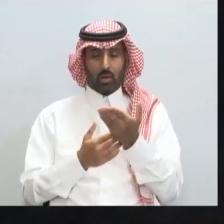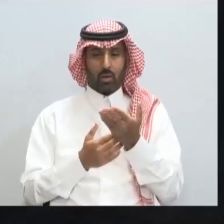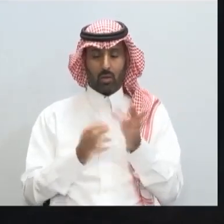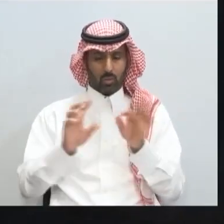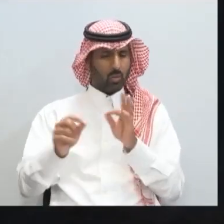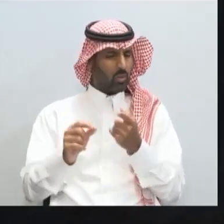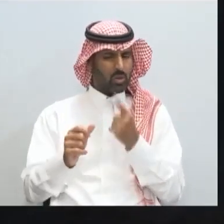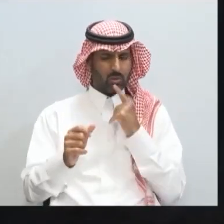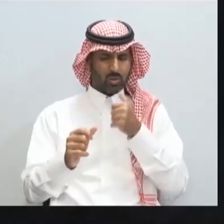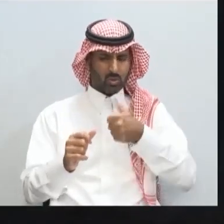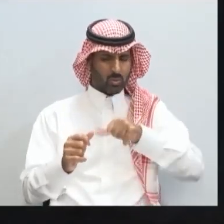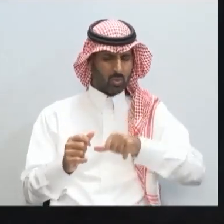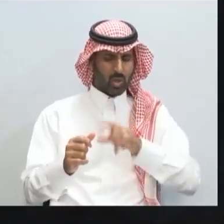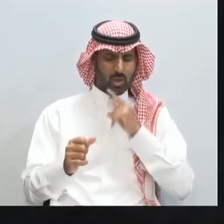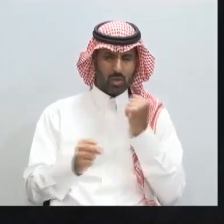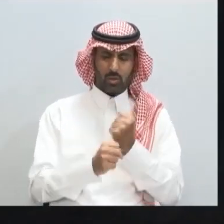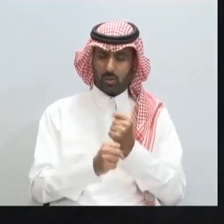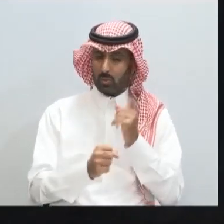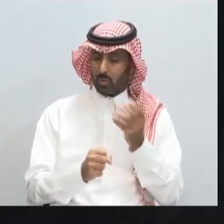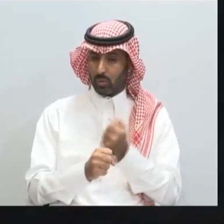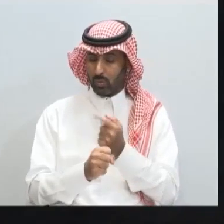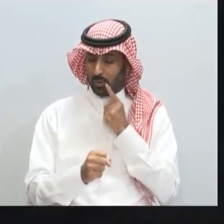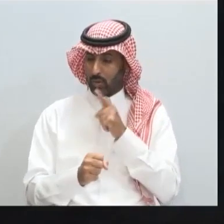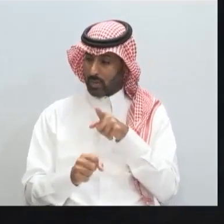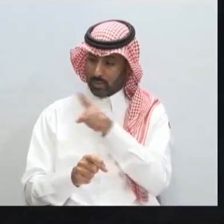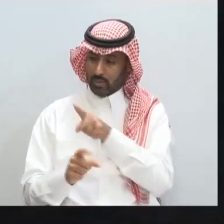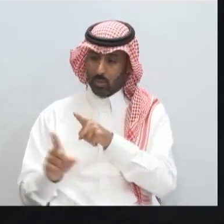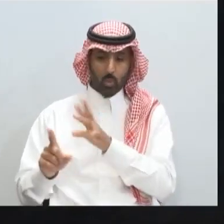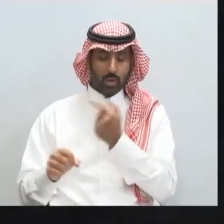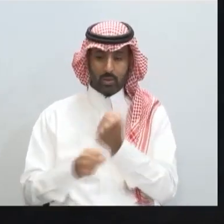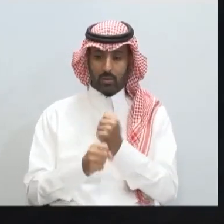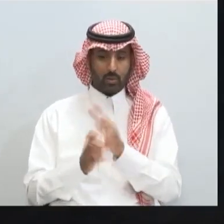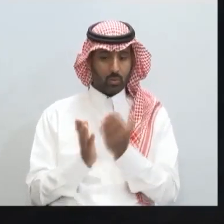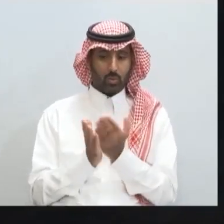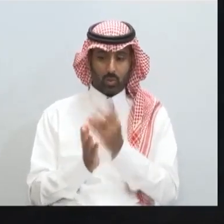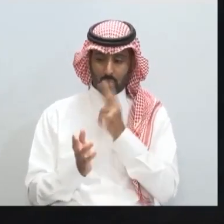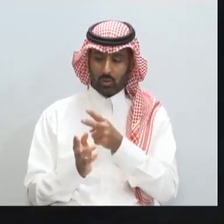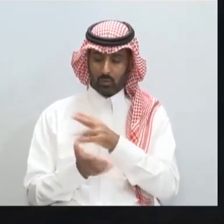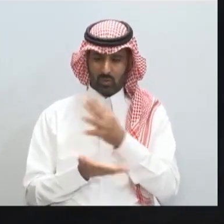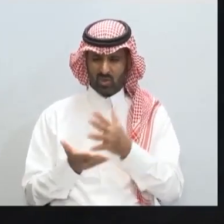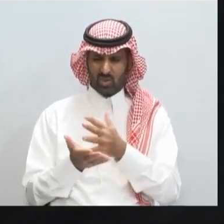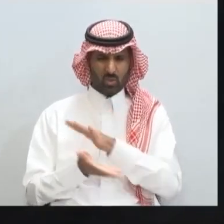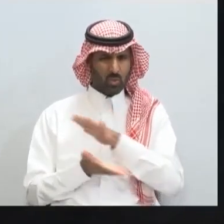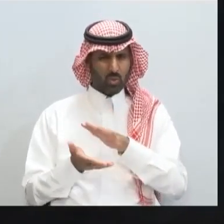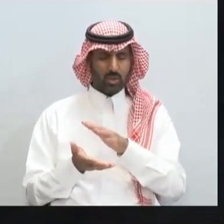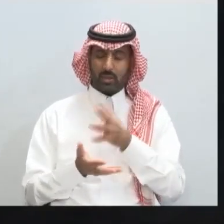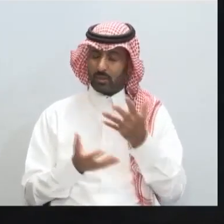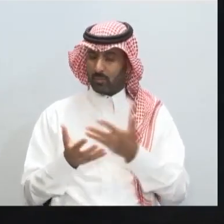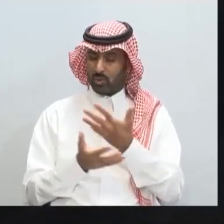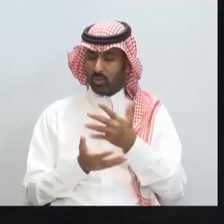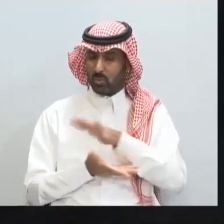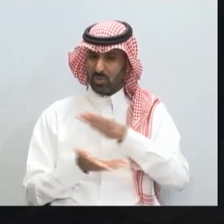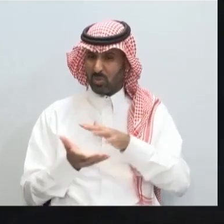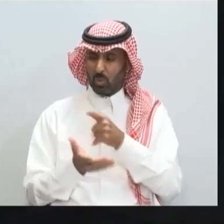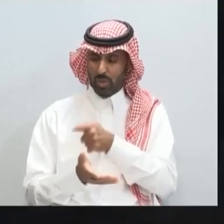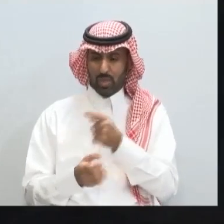then ask your students what would they do in this dilemma what would they do in this situation what is right and what